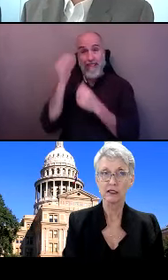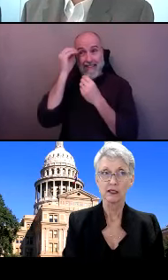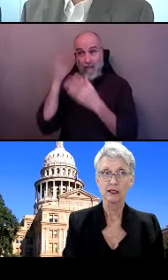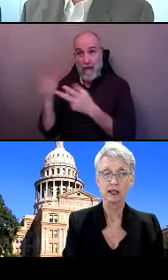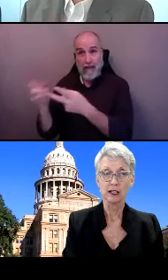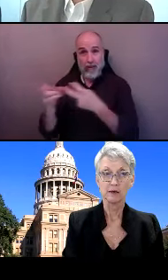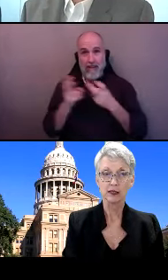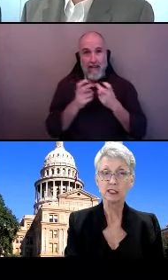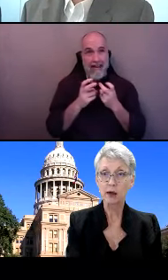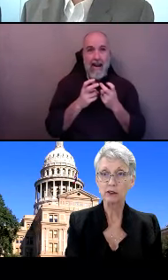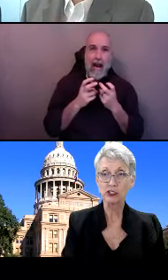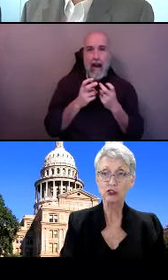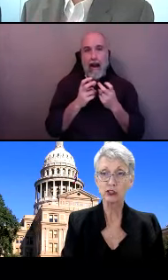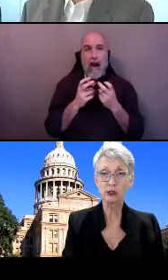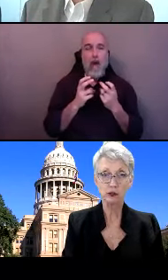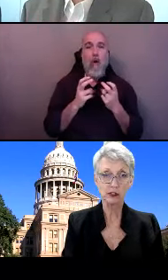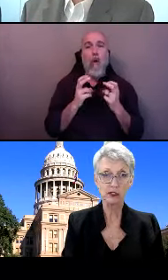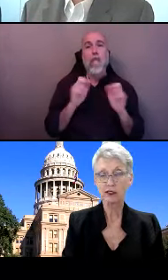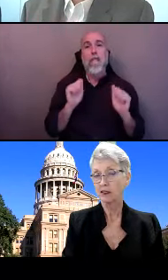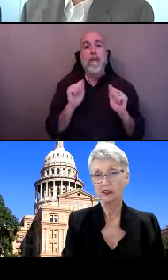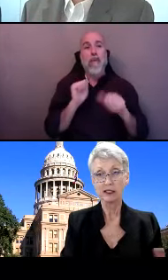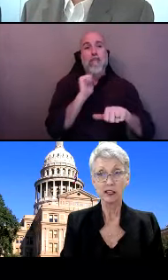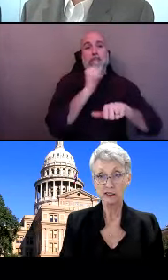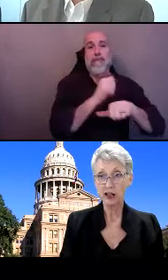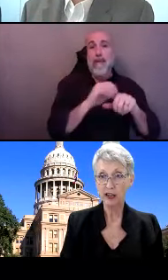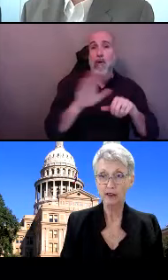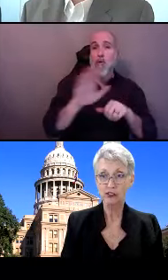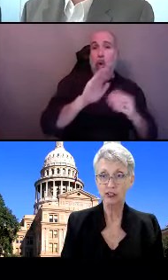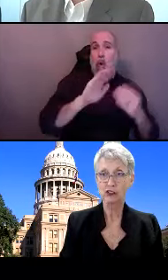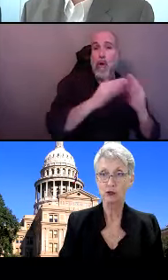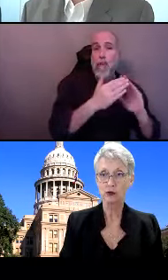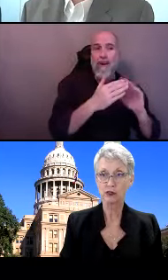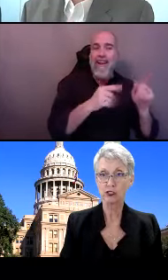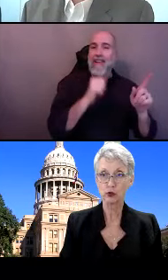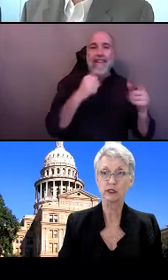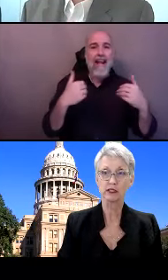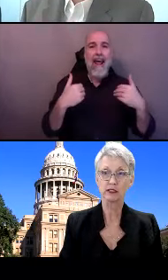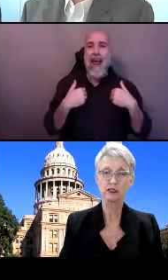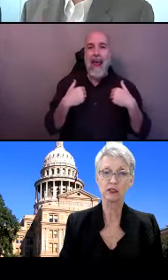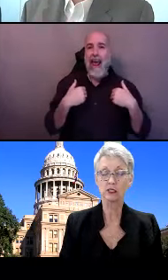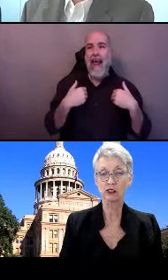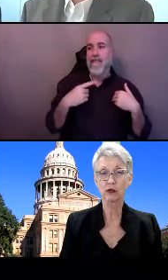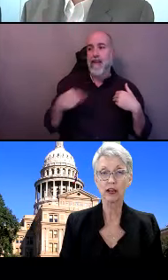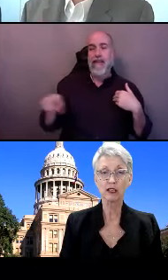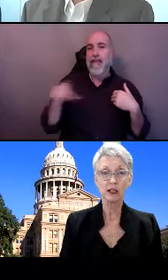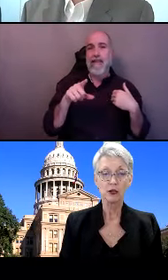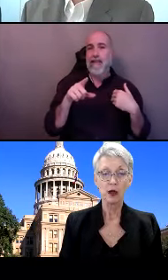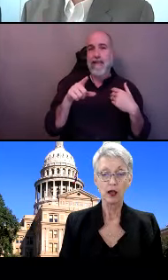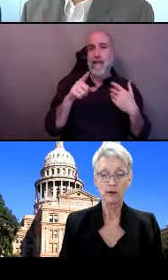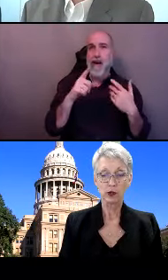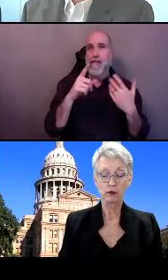it established in your community that does not have such ordinances. So this is a